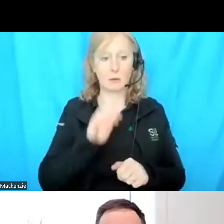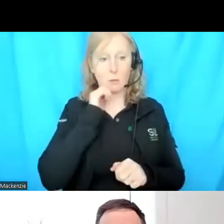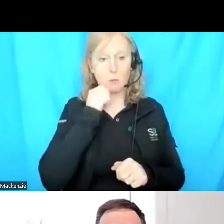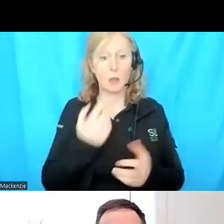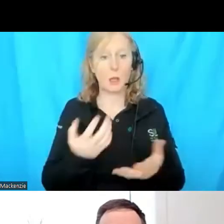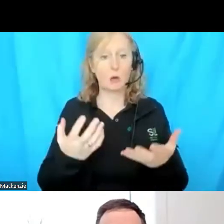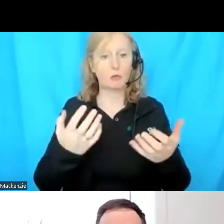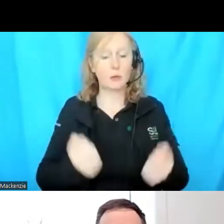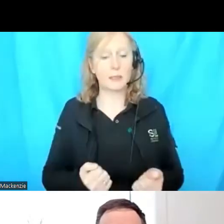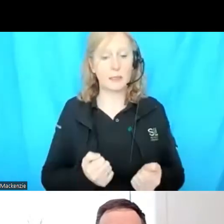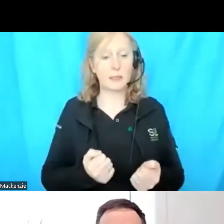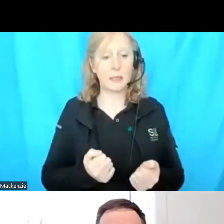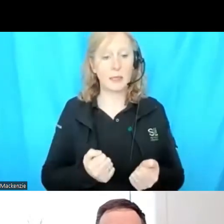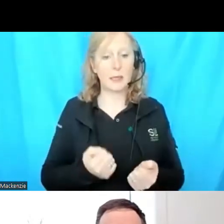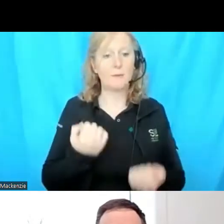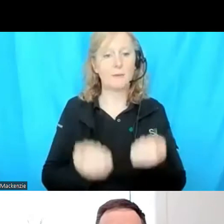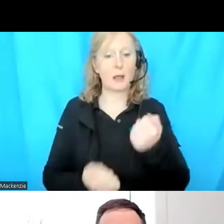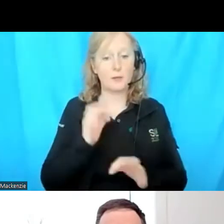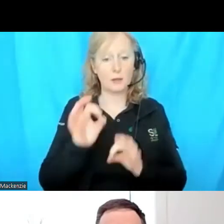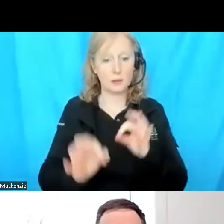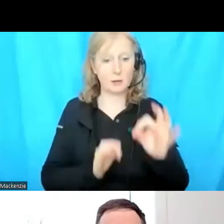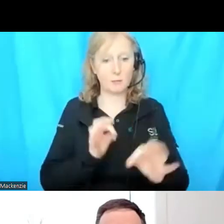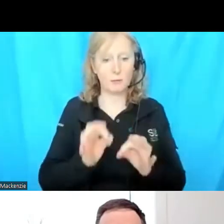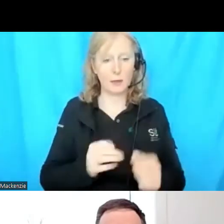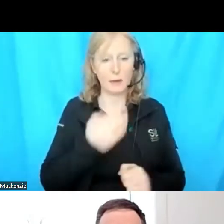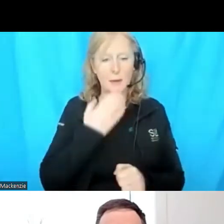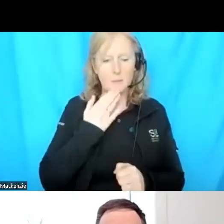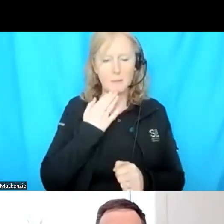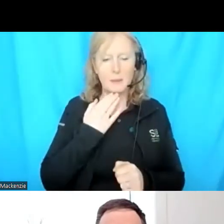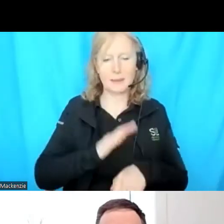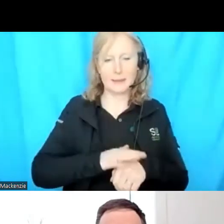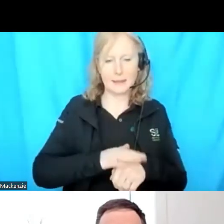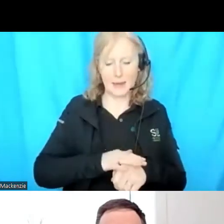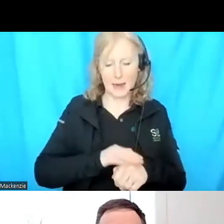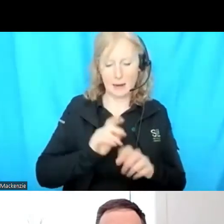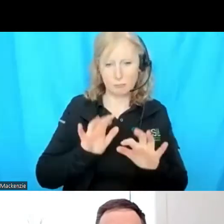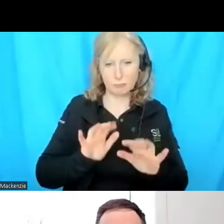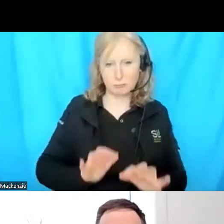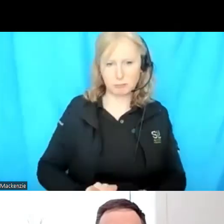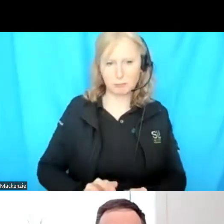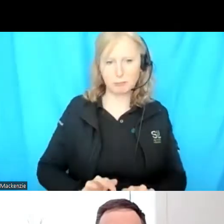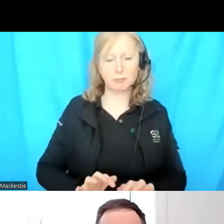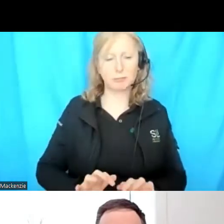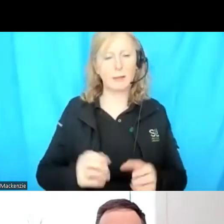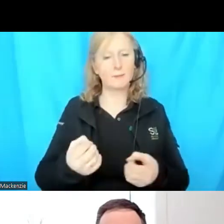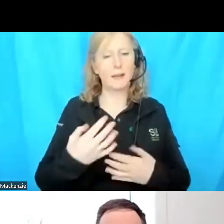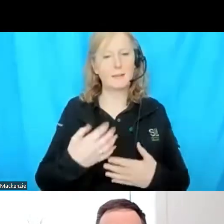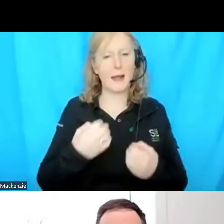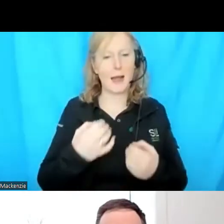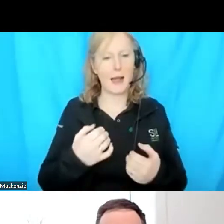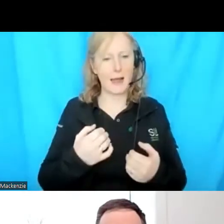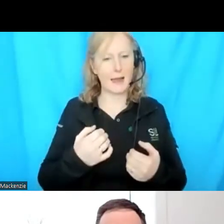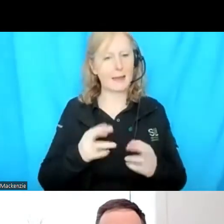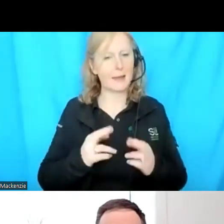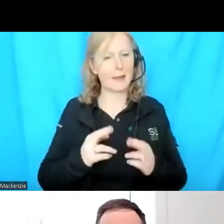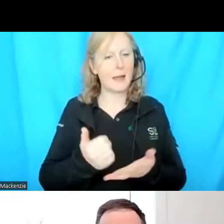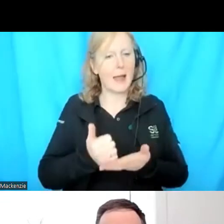short evaluation survey. Please do take the time just to give us some feedback. It does help us to plan ahead for the next